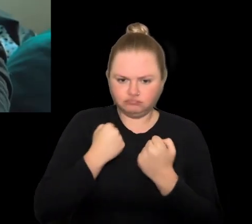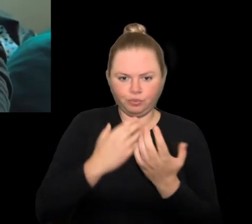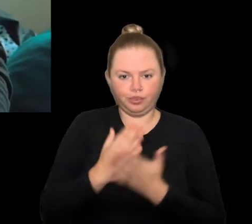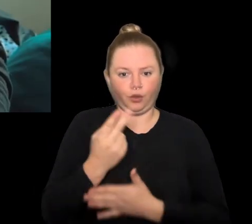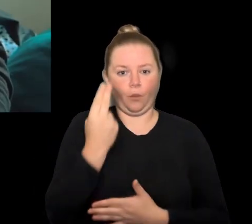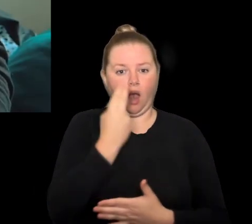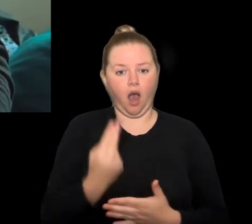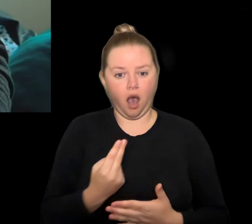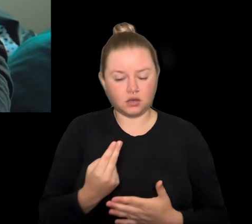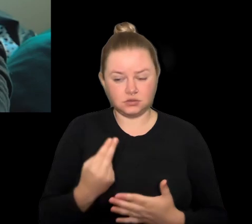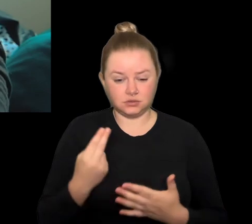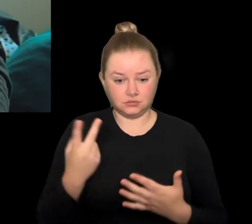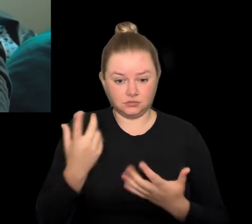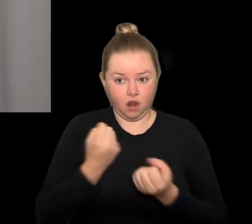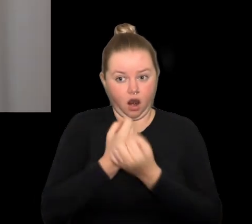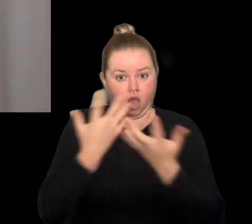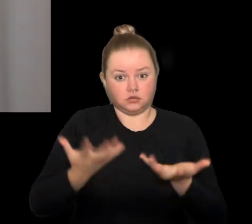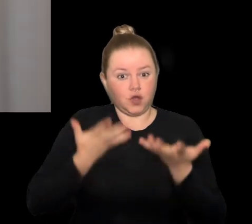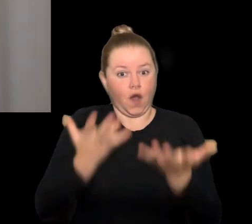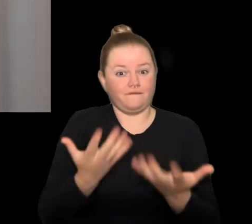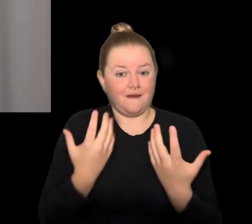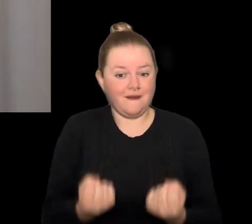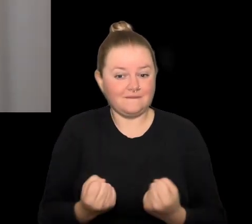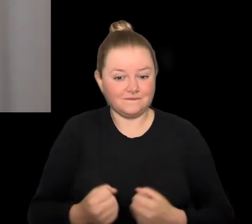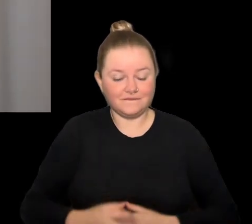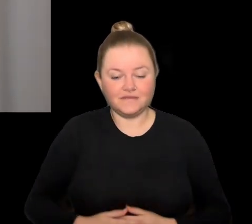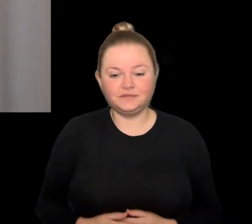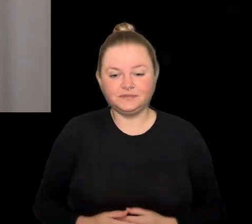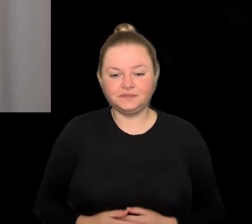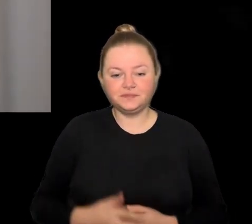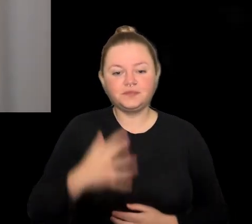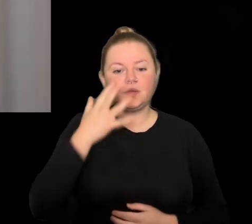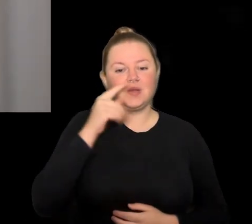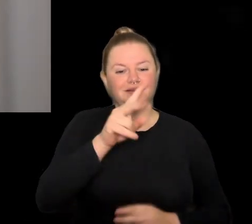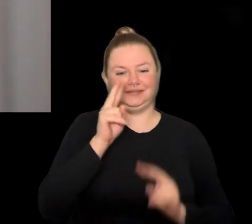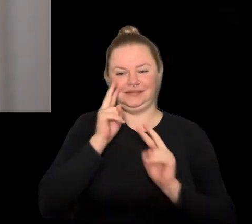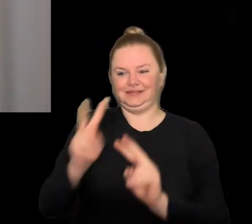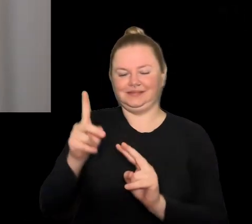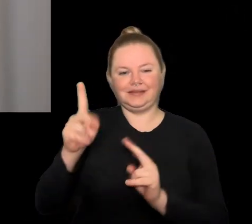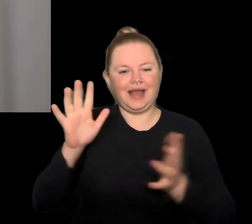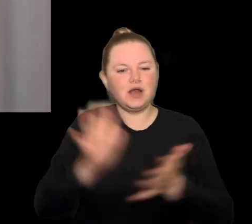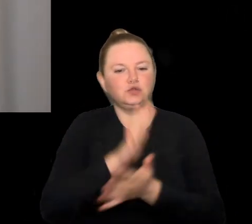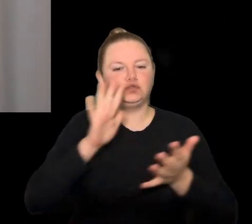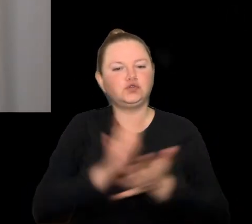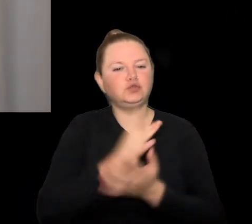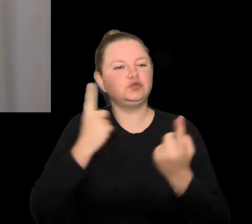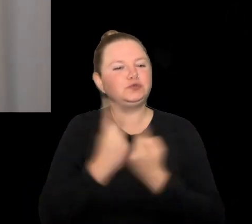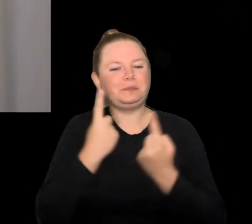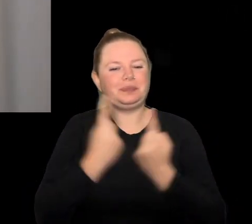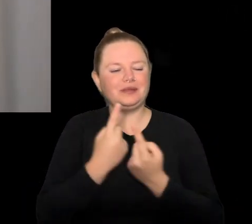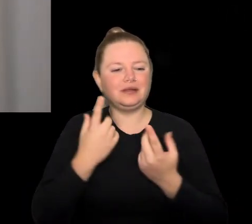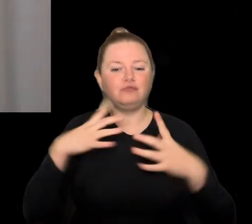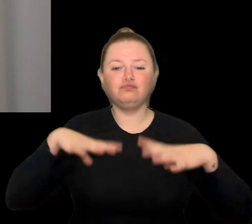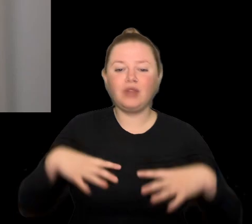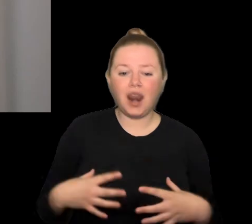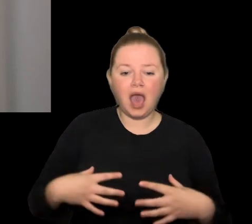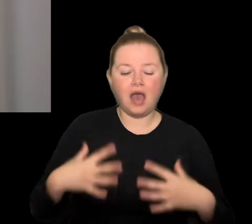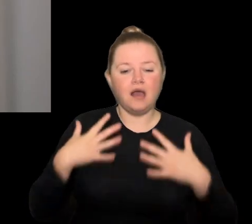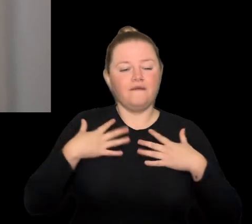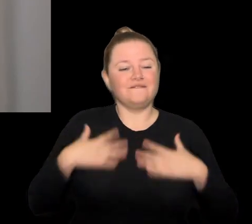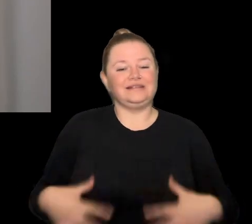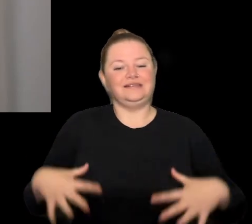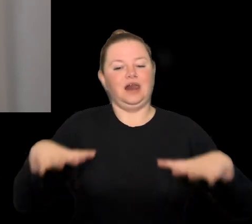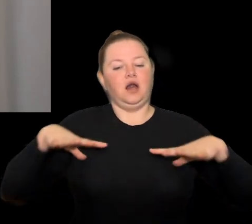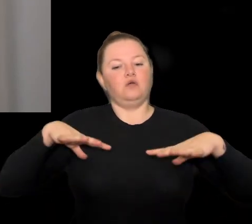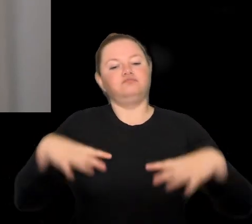like she's got a lot more to offer. When you can see them enjoying something and physically